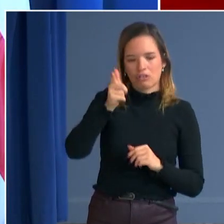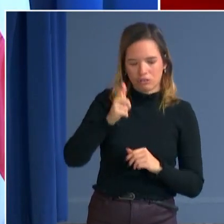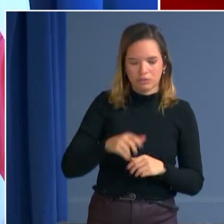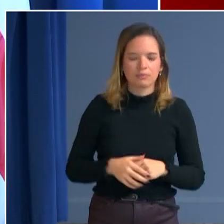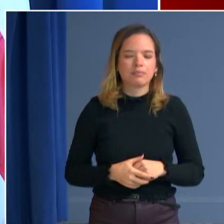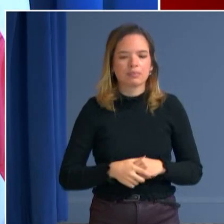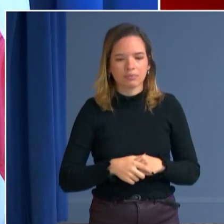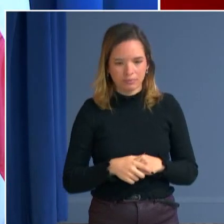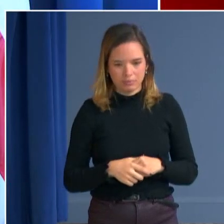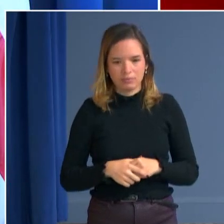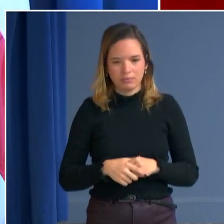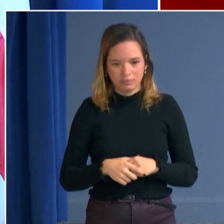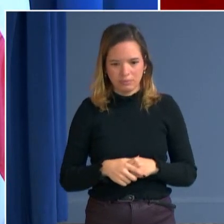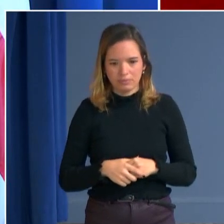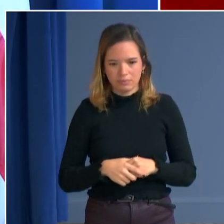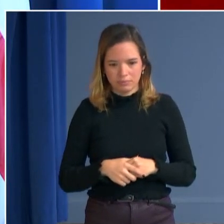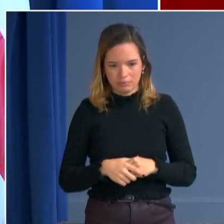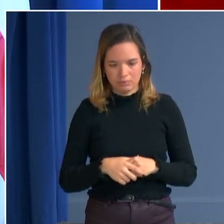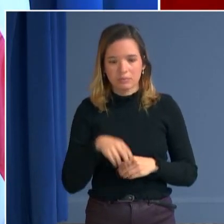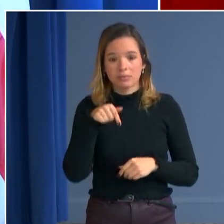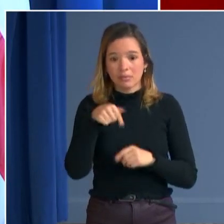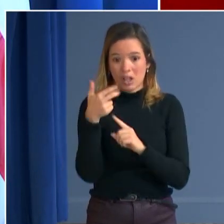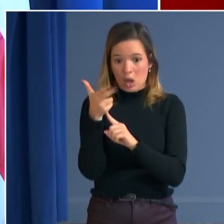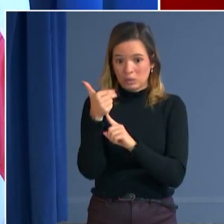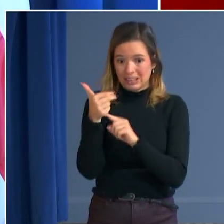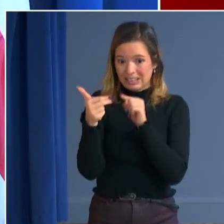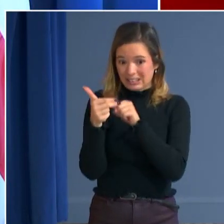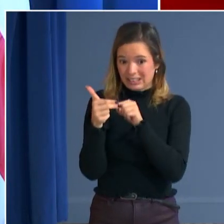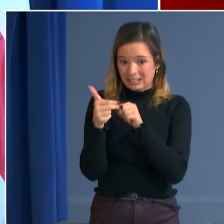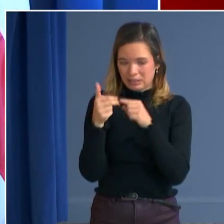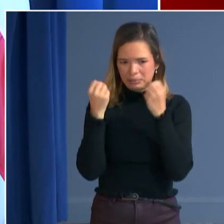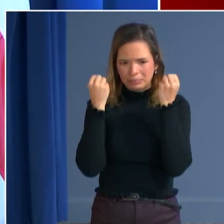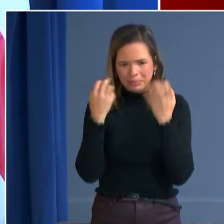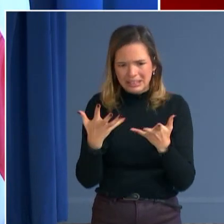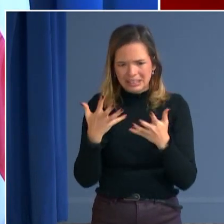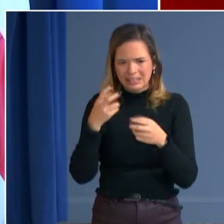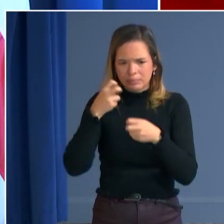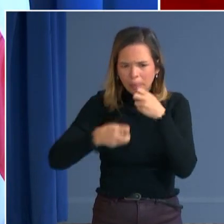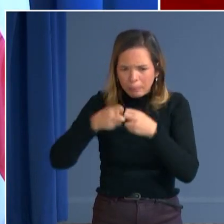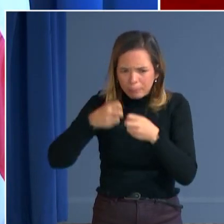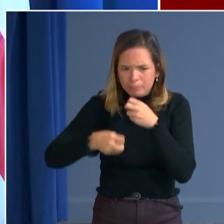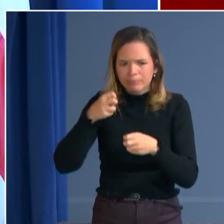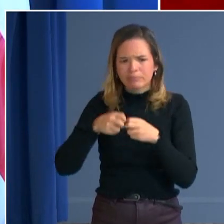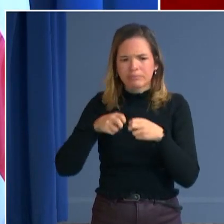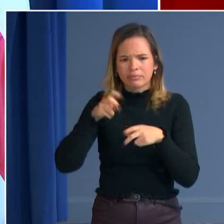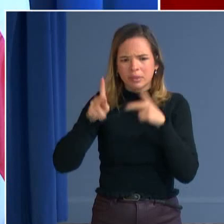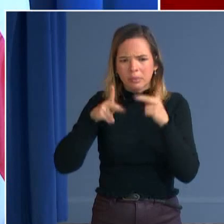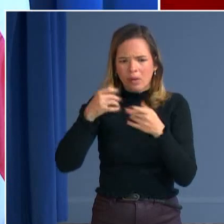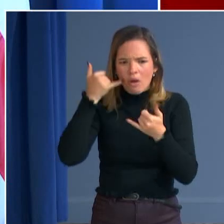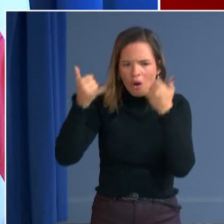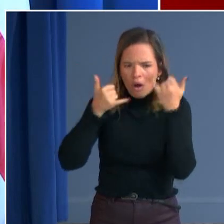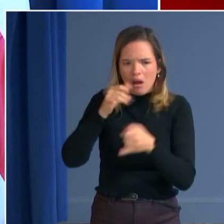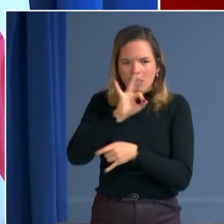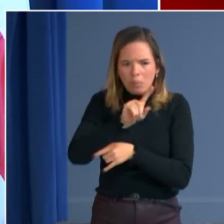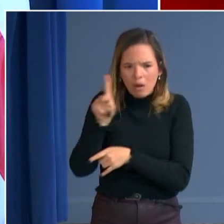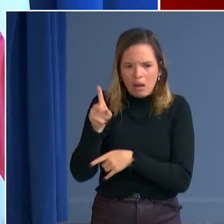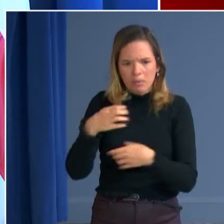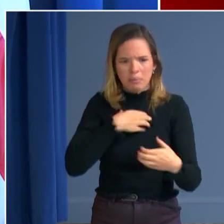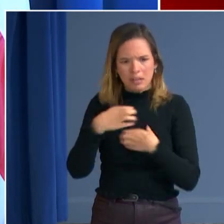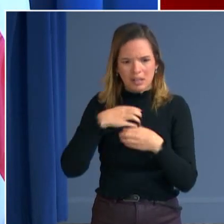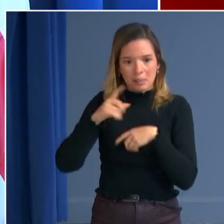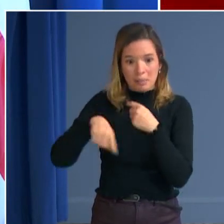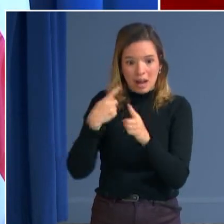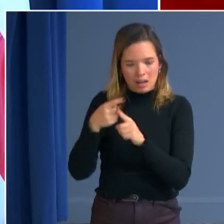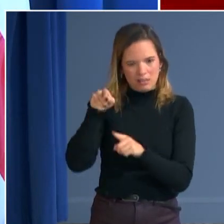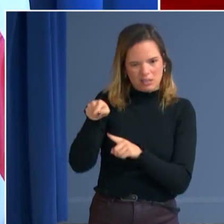nuisance property because of the number of 911 calls for service? I don't know that it's been determined to be a